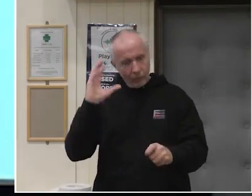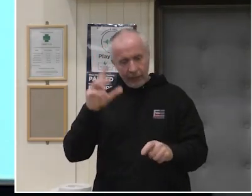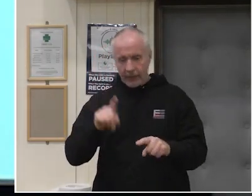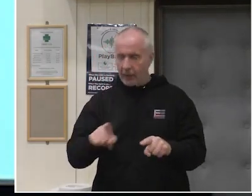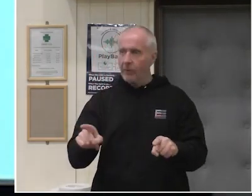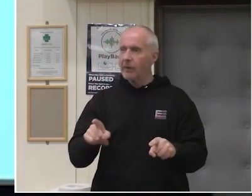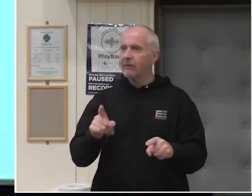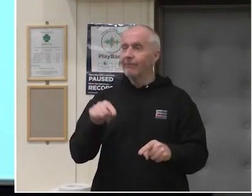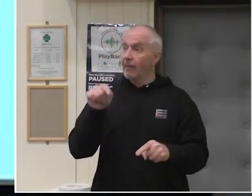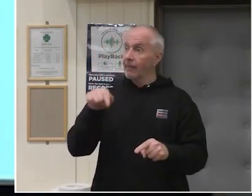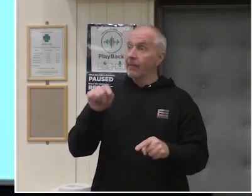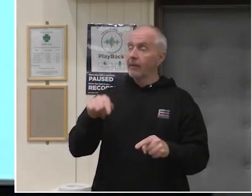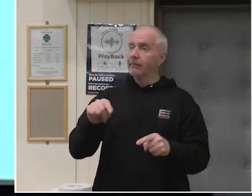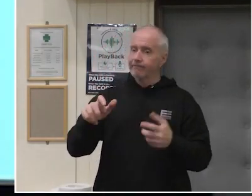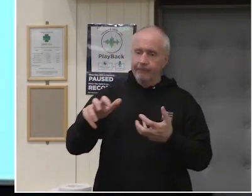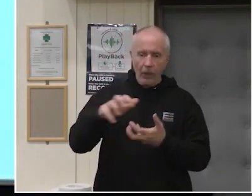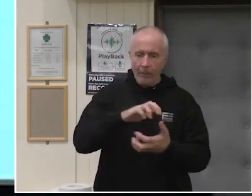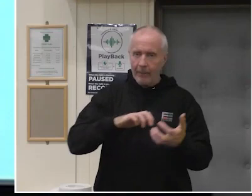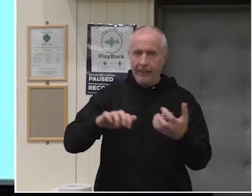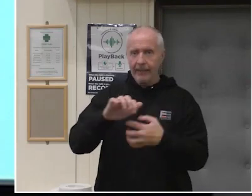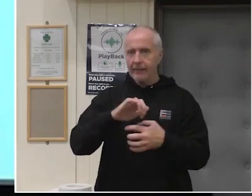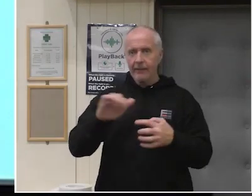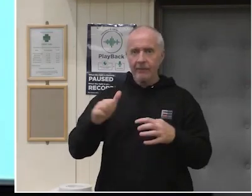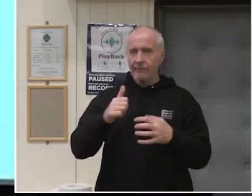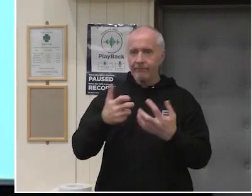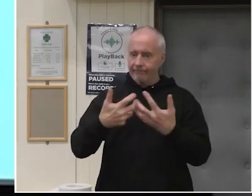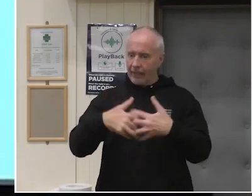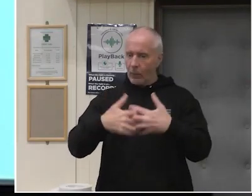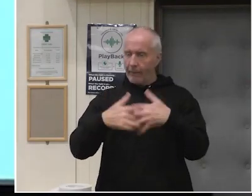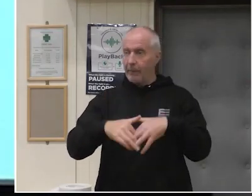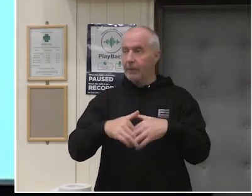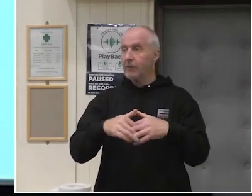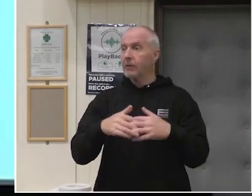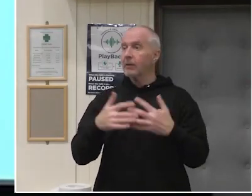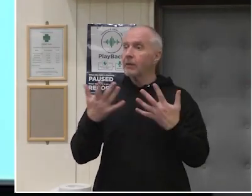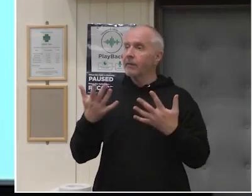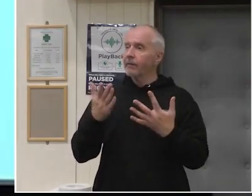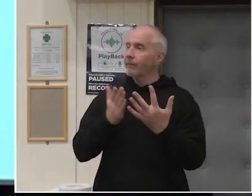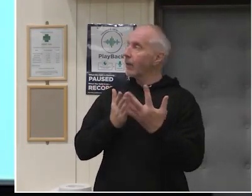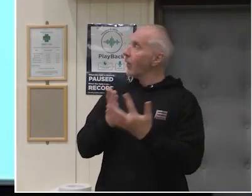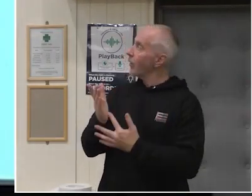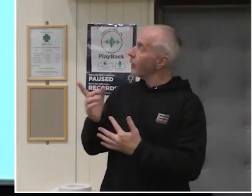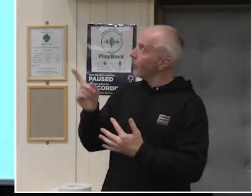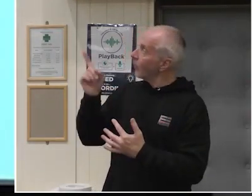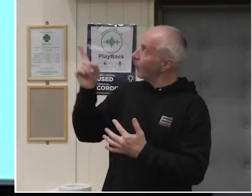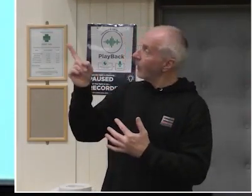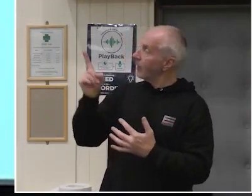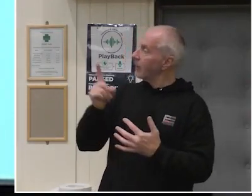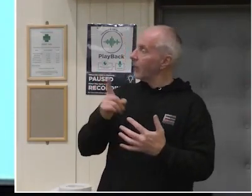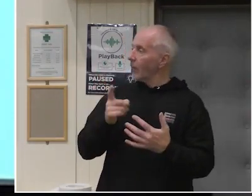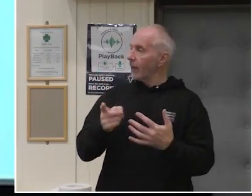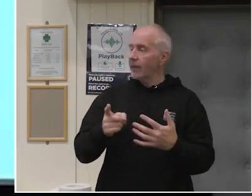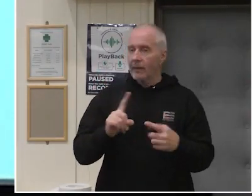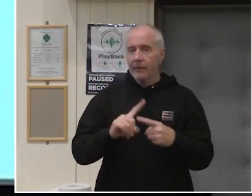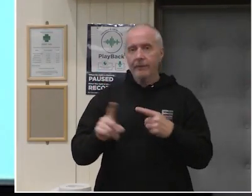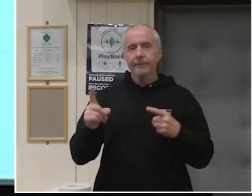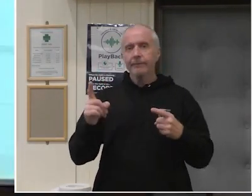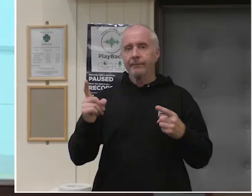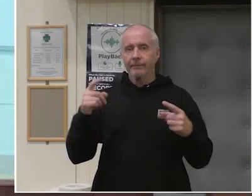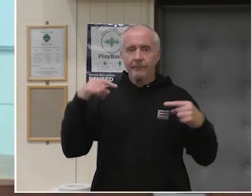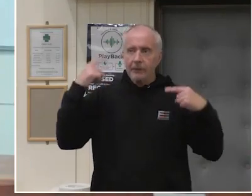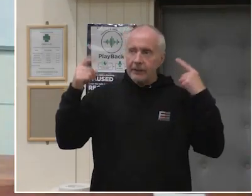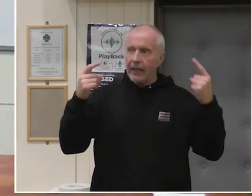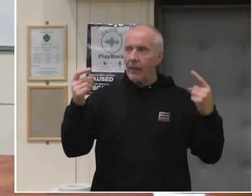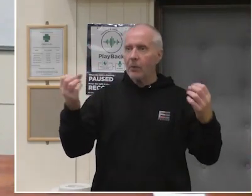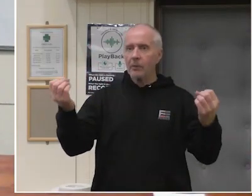very complicated setup that comes through this chain just here with various bits of amplifier